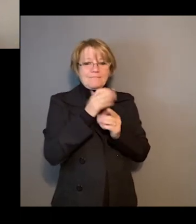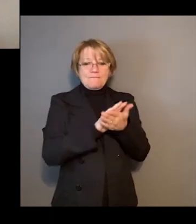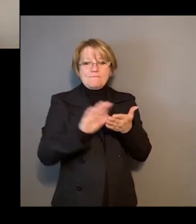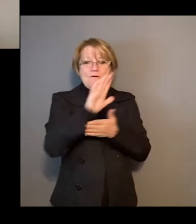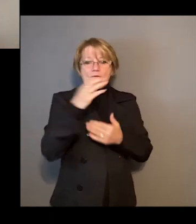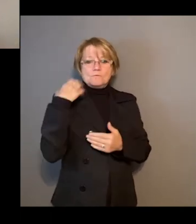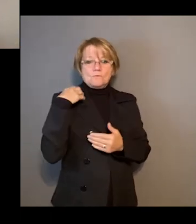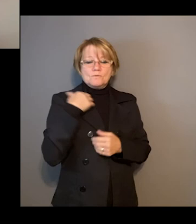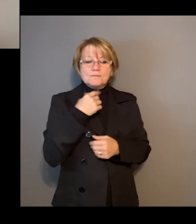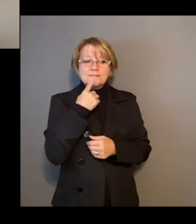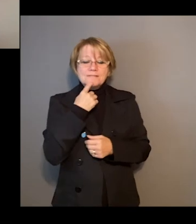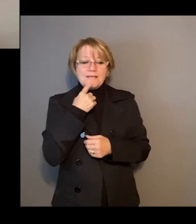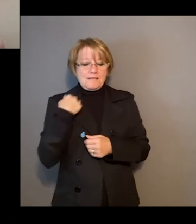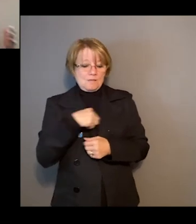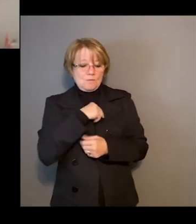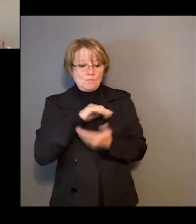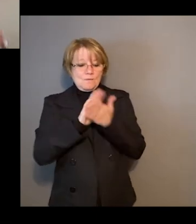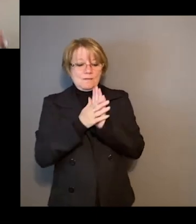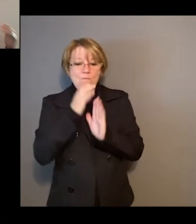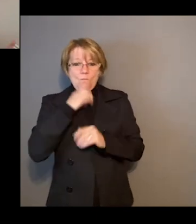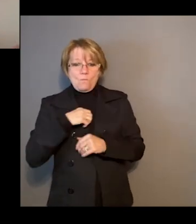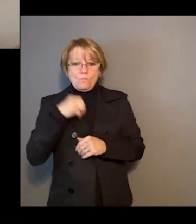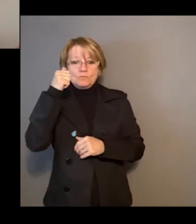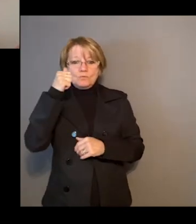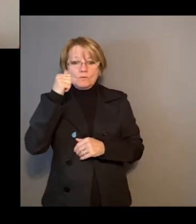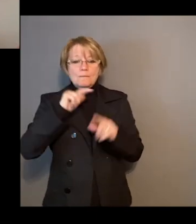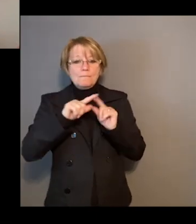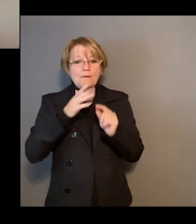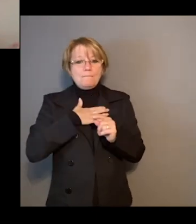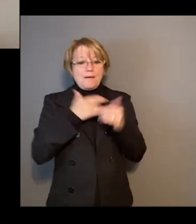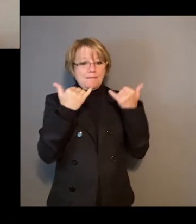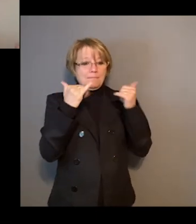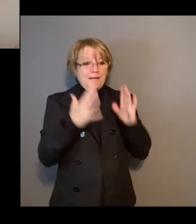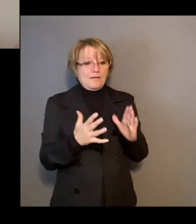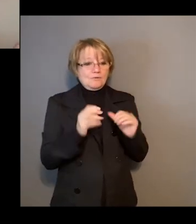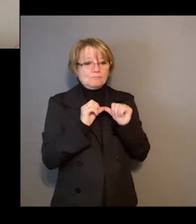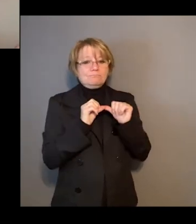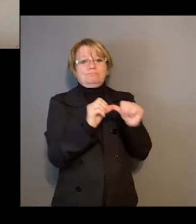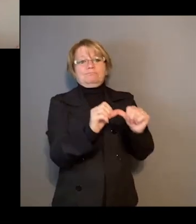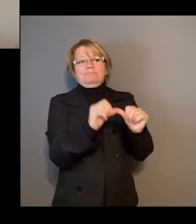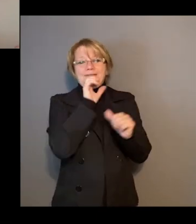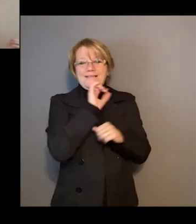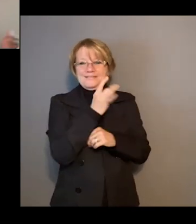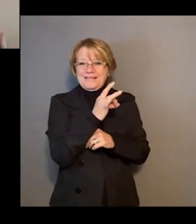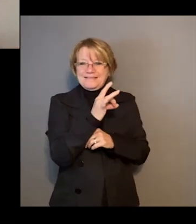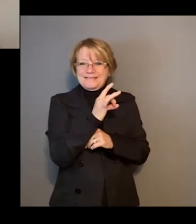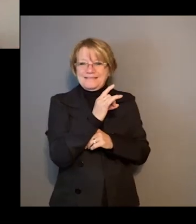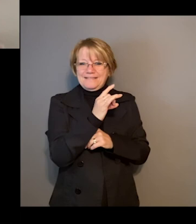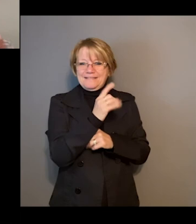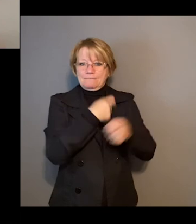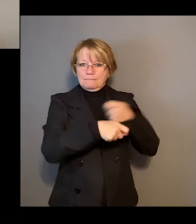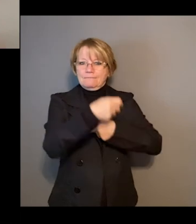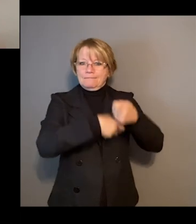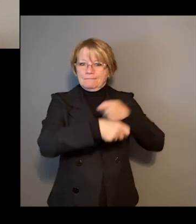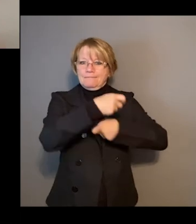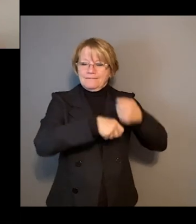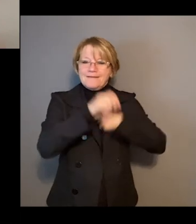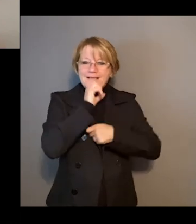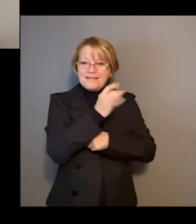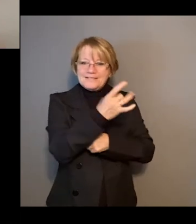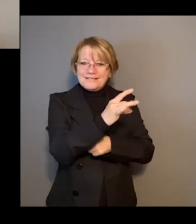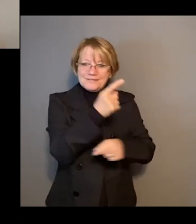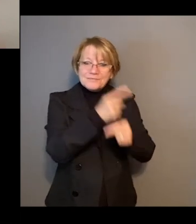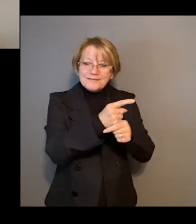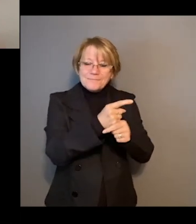as coaches, but all of my players are traditionally 18 years old. No matter how much older I get, right? When they come into college, they're going to be